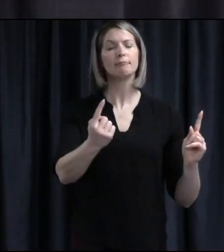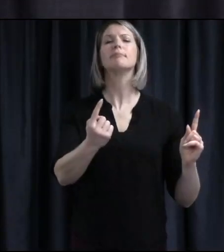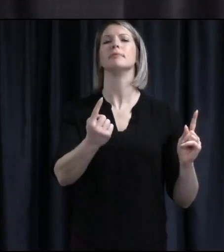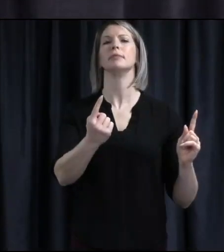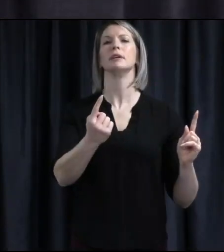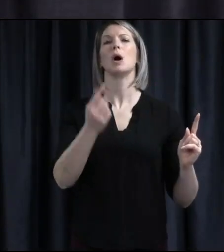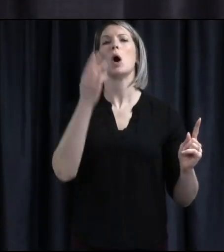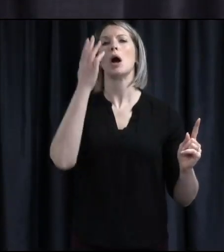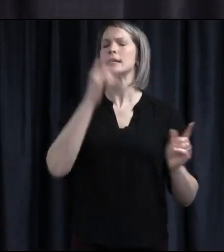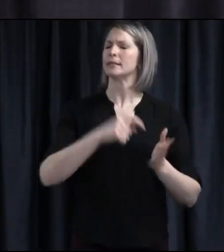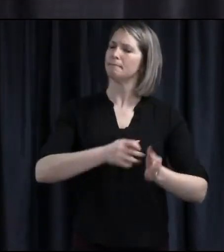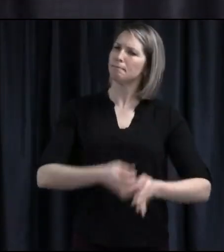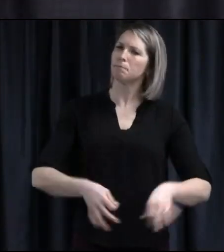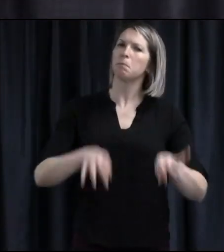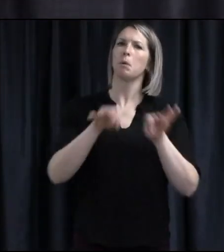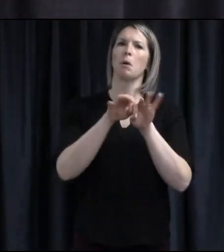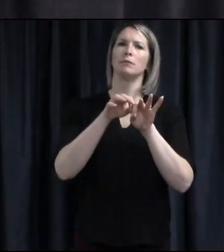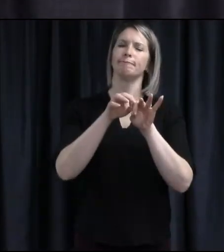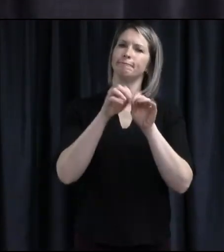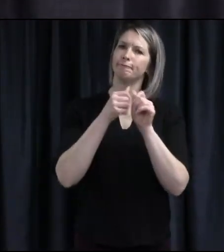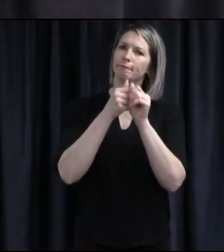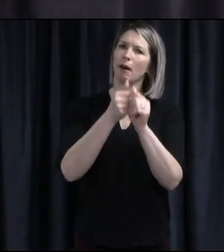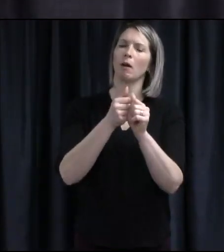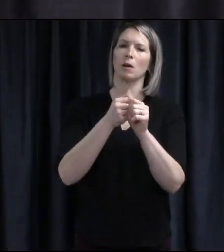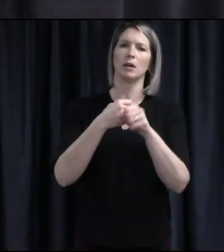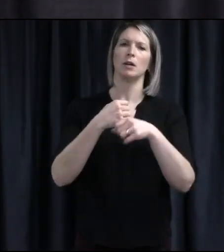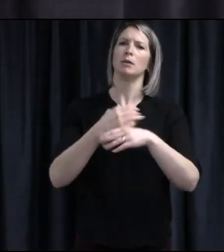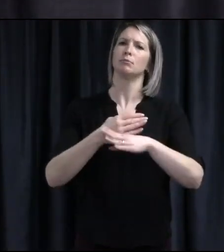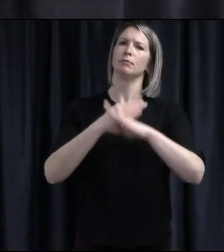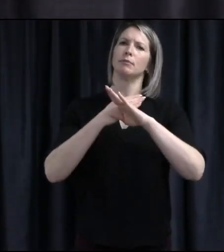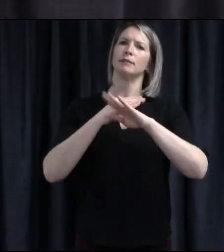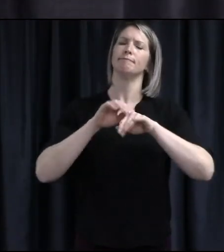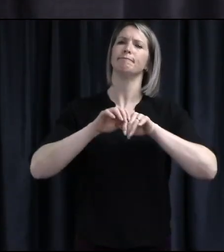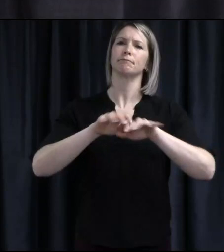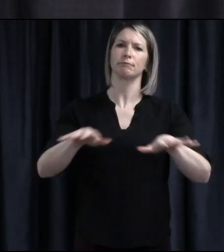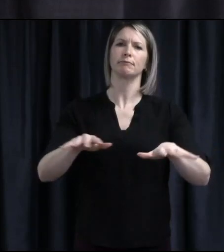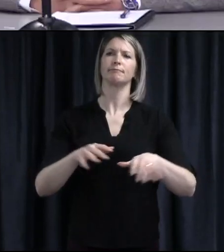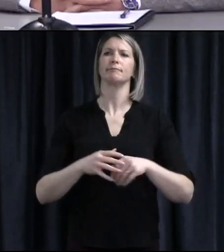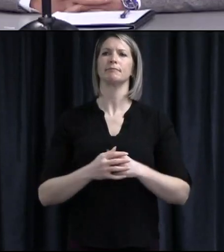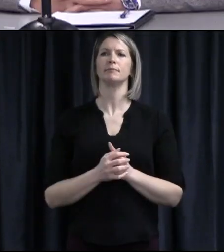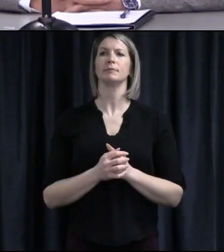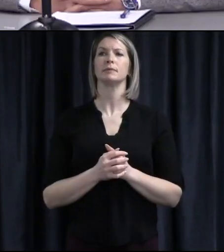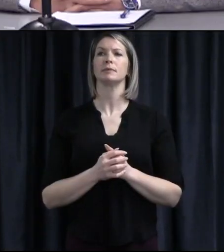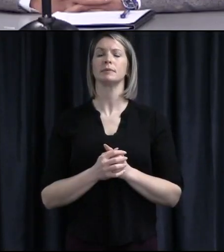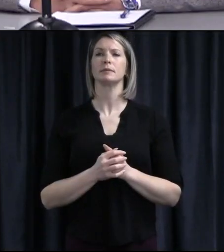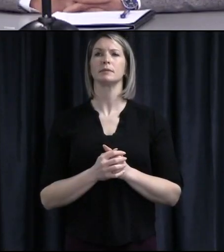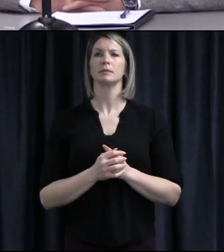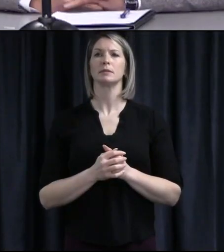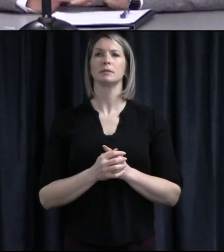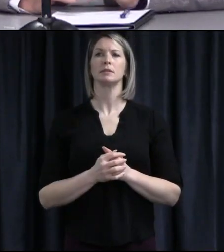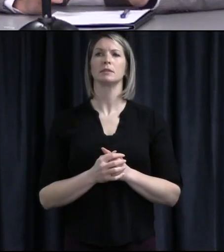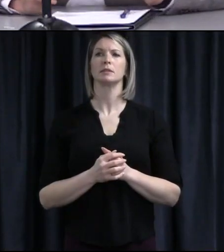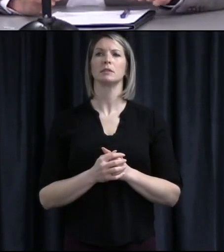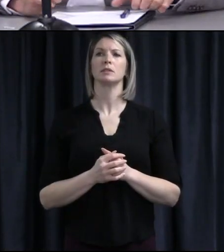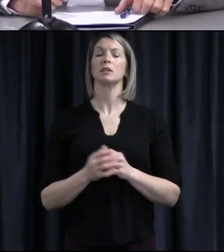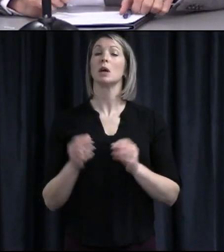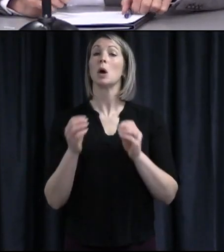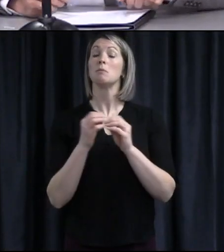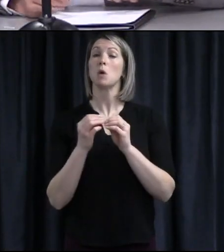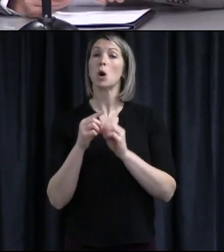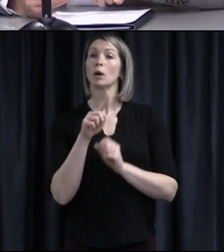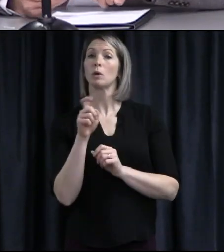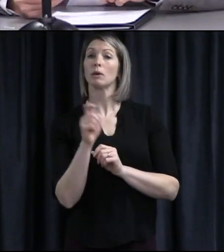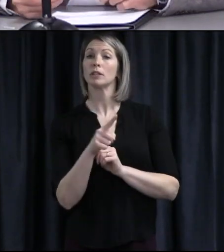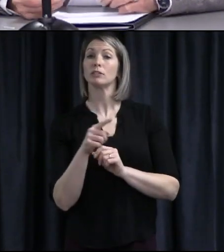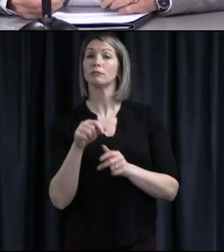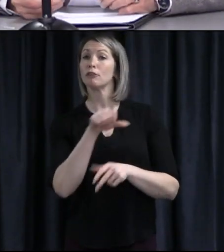slow the spreading of COVID-19 in Newfoundland and Labrador. Do we have any further questions from Brian Medore or Beth